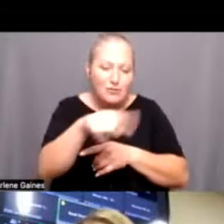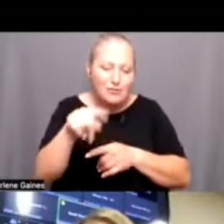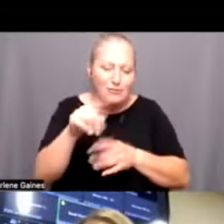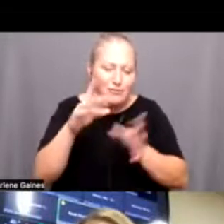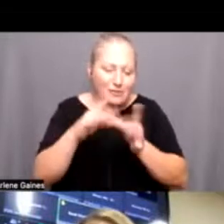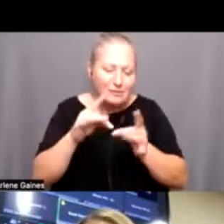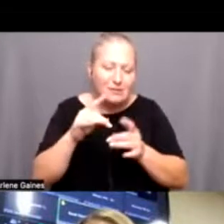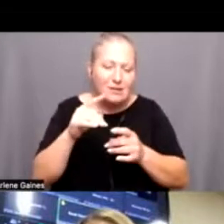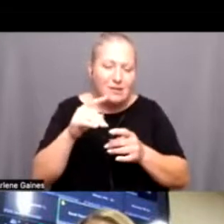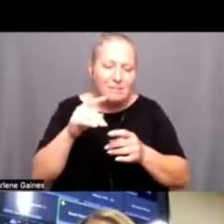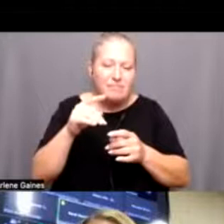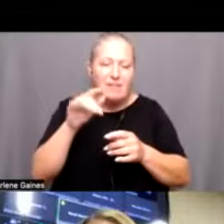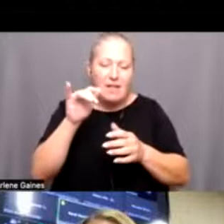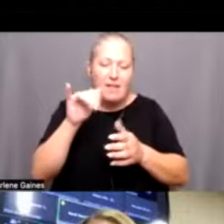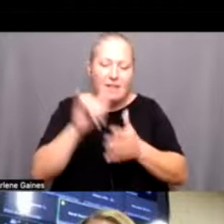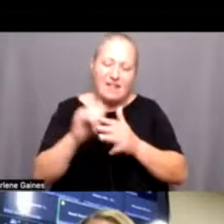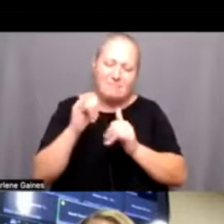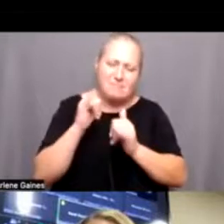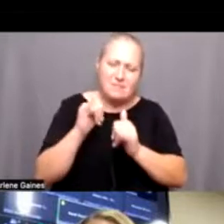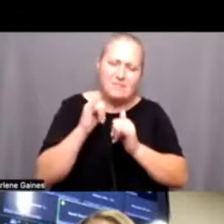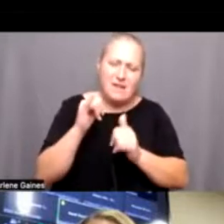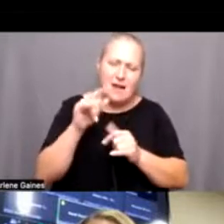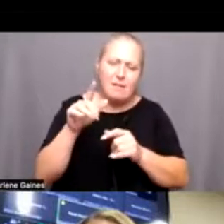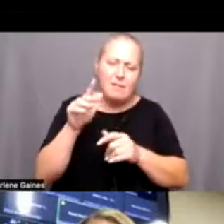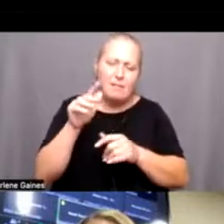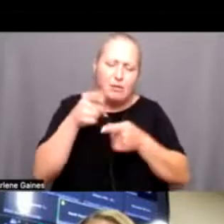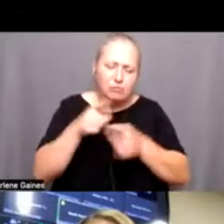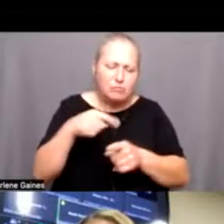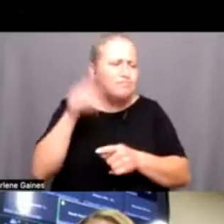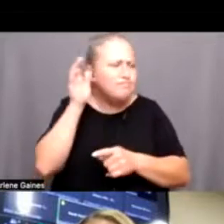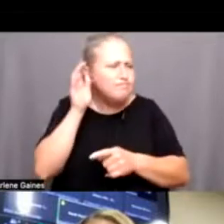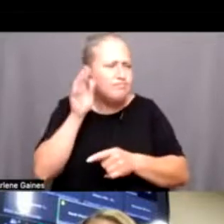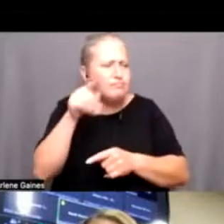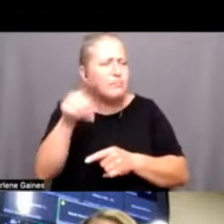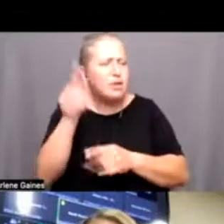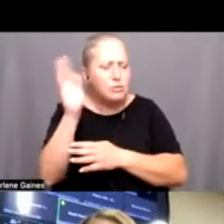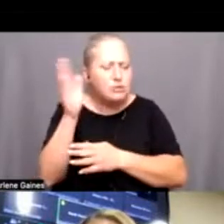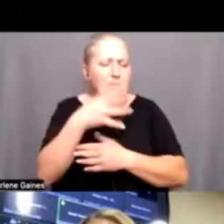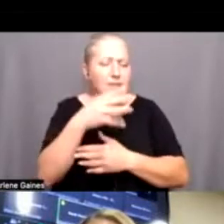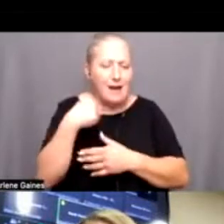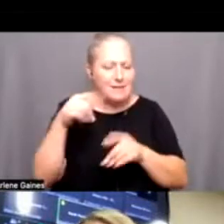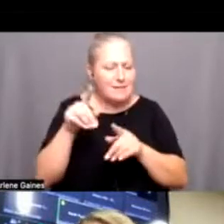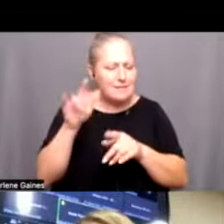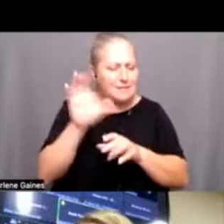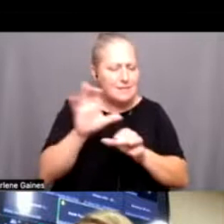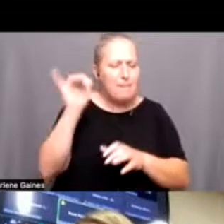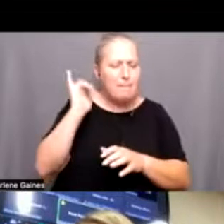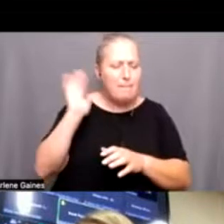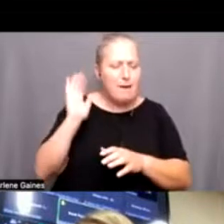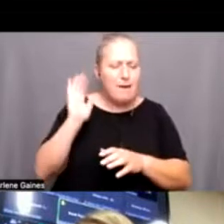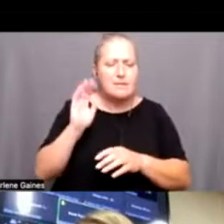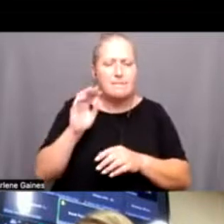are along the lines that I had myself as I was listening to this presentation, and that I've had actually in the past. And just